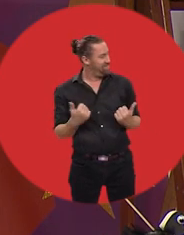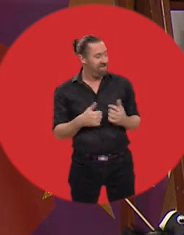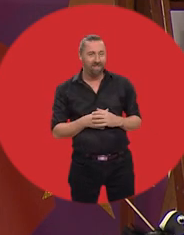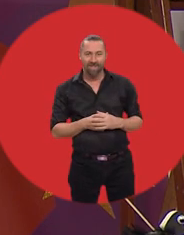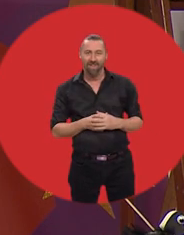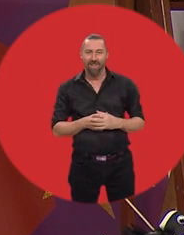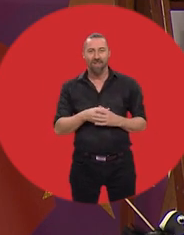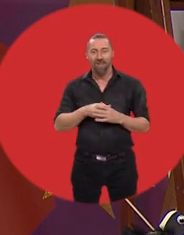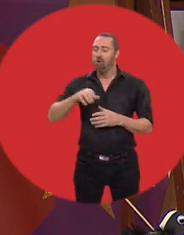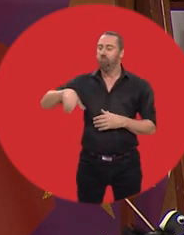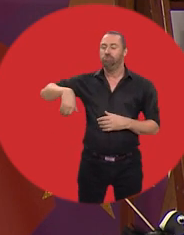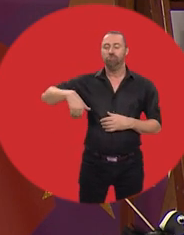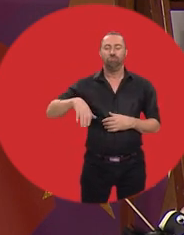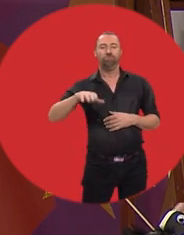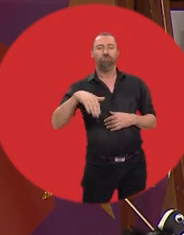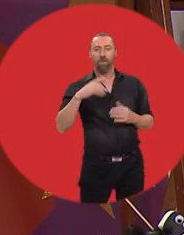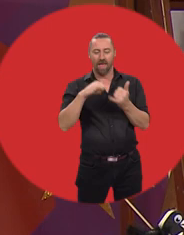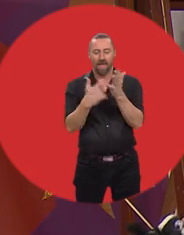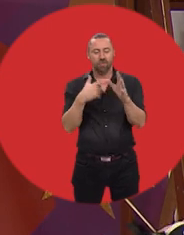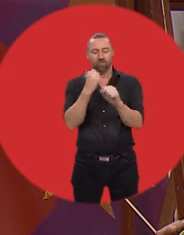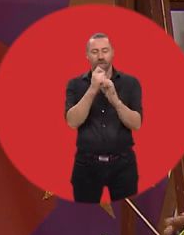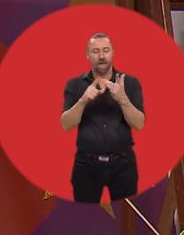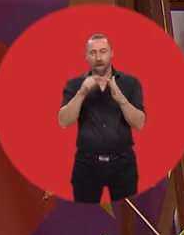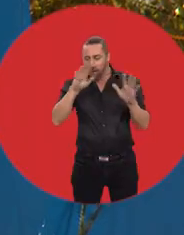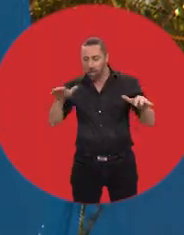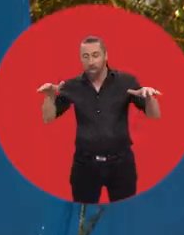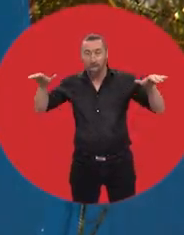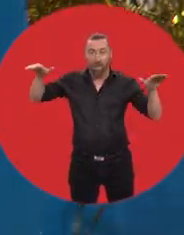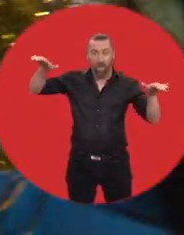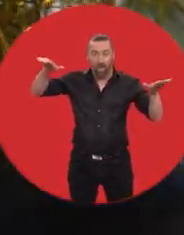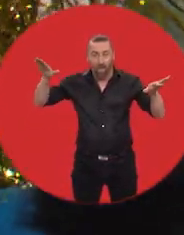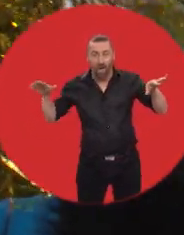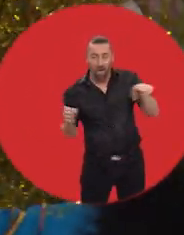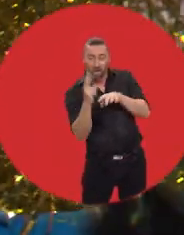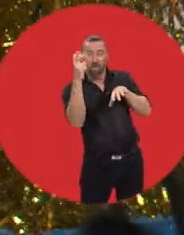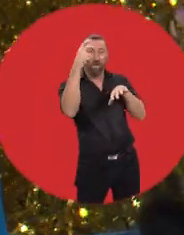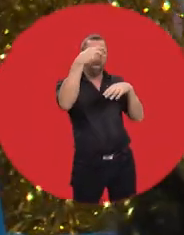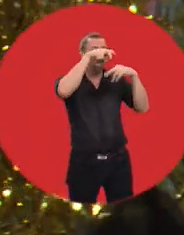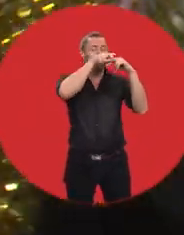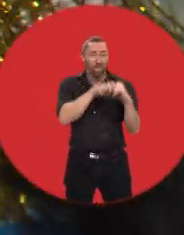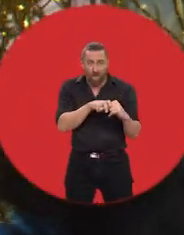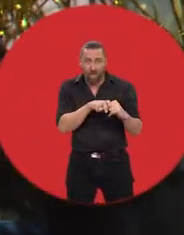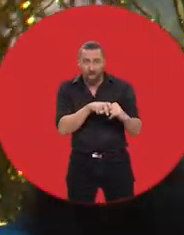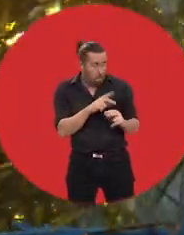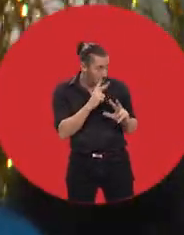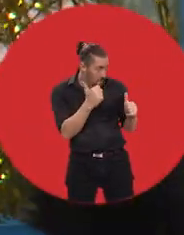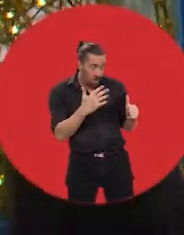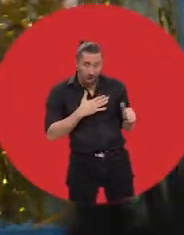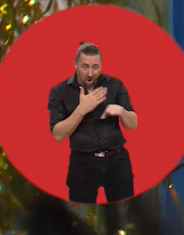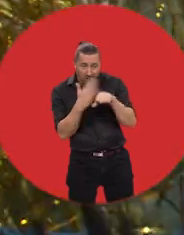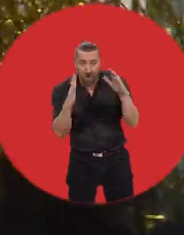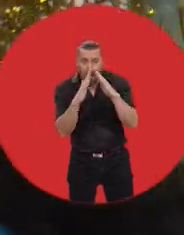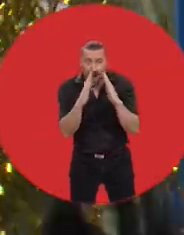It's hanging, so now it's time for Scragpie to test it out. Here you go, Scragpie. What do you think of your new home? Is it